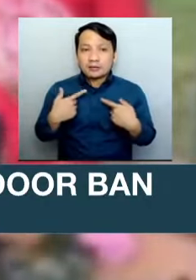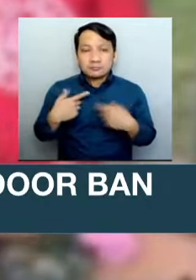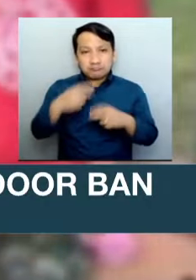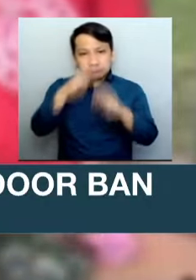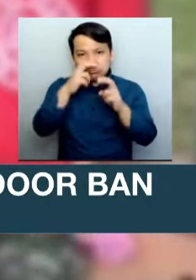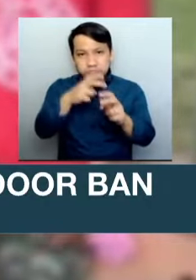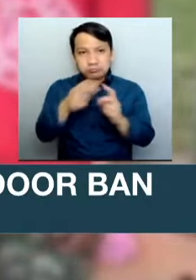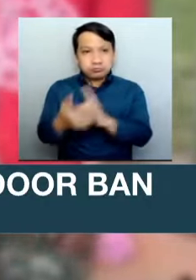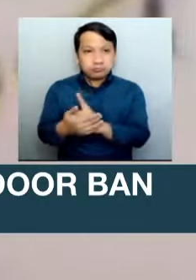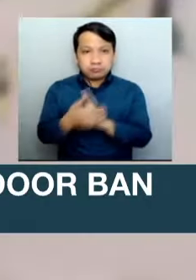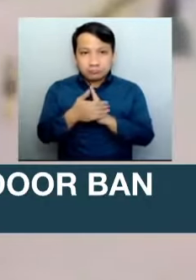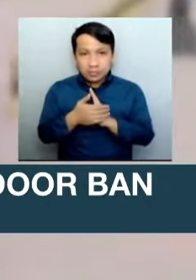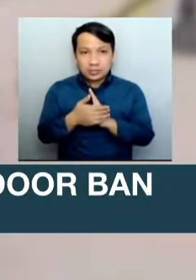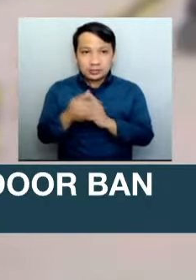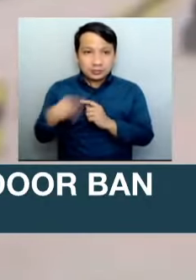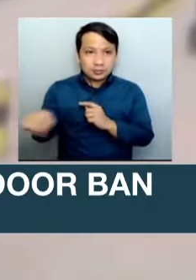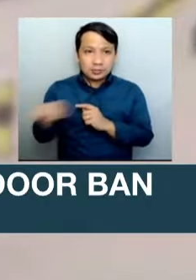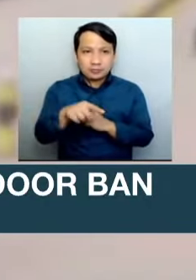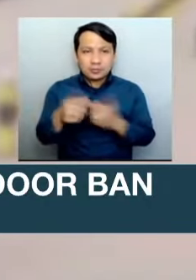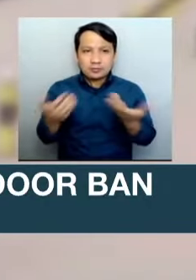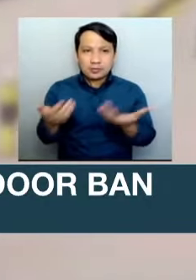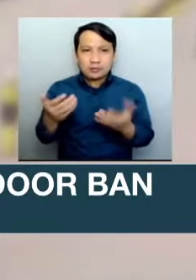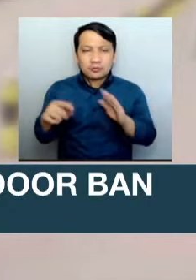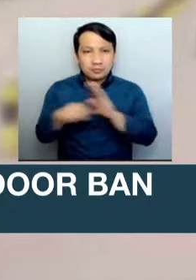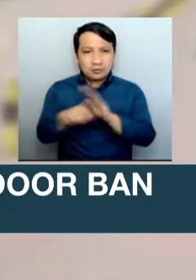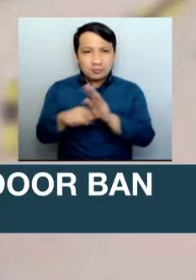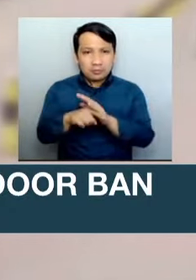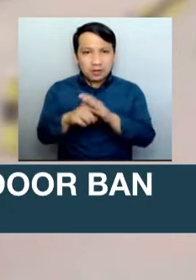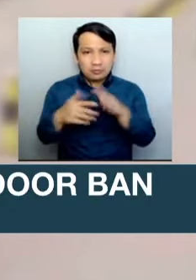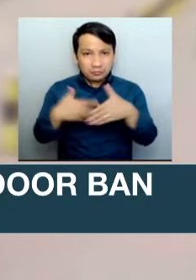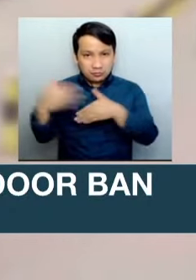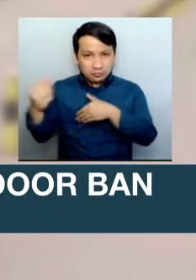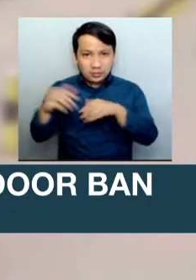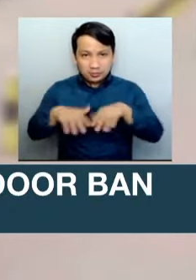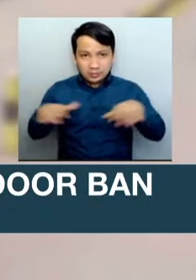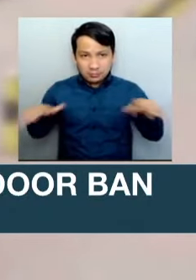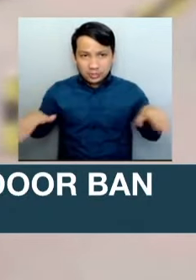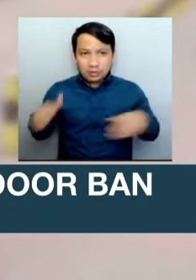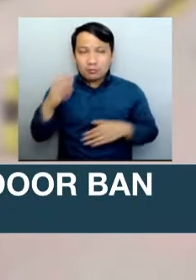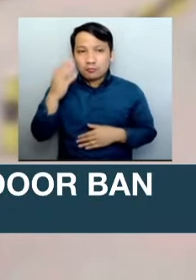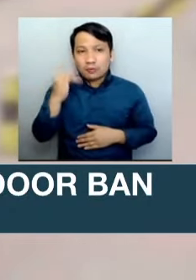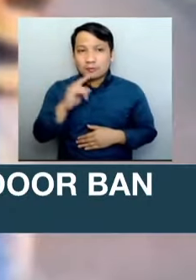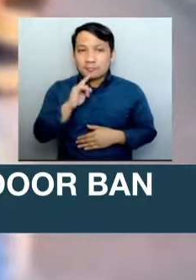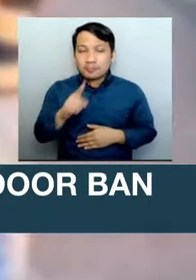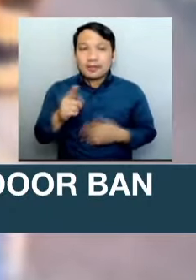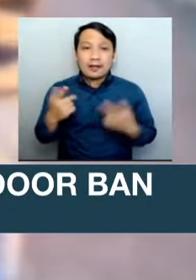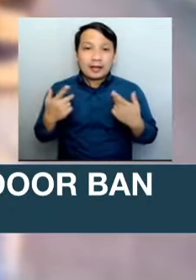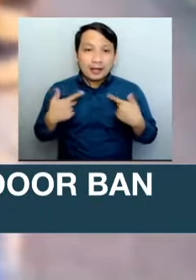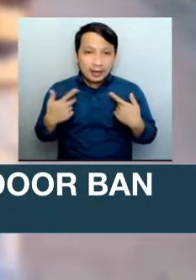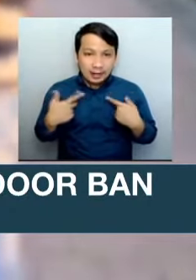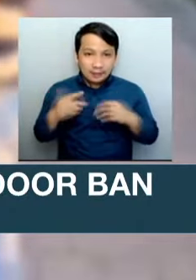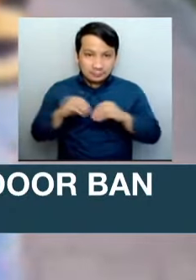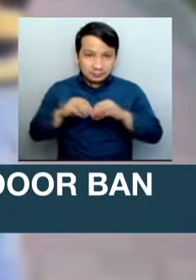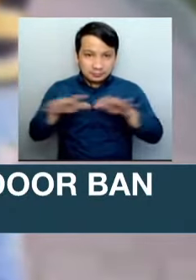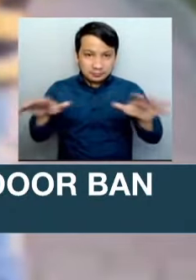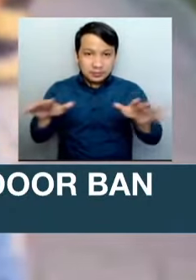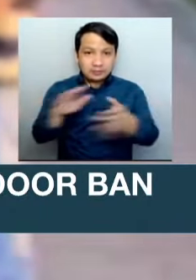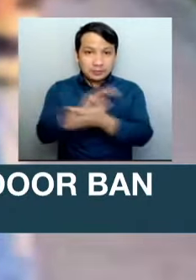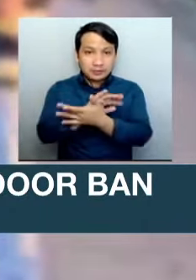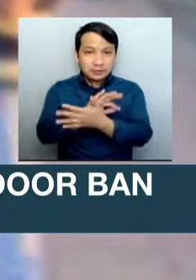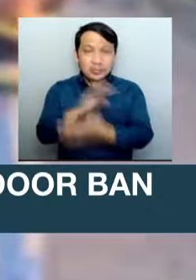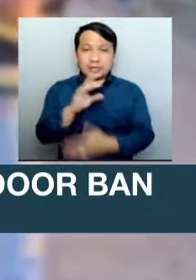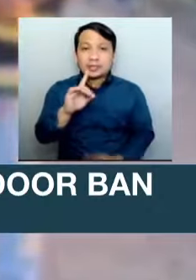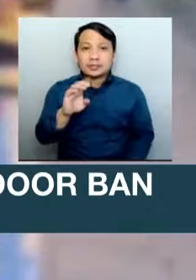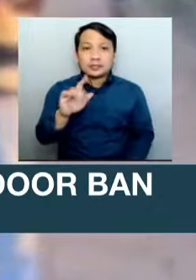quarantine restrictions and reimpose the outdoor ban on children after WHIT confirmed the local transmission of the Delta COVID-19